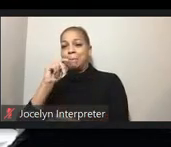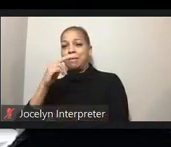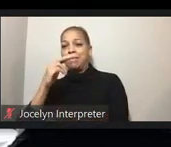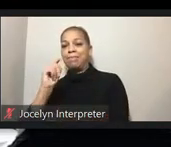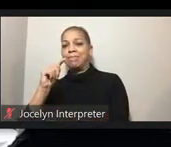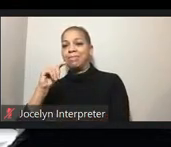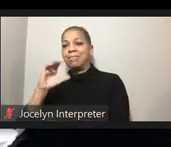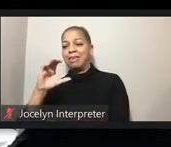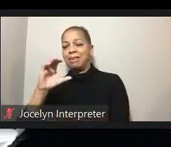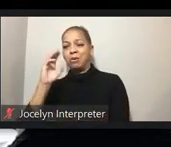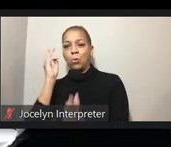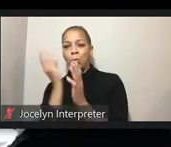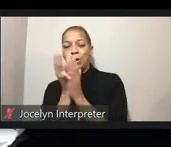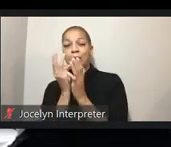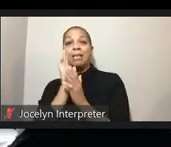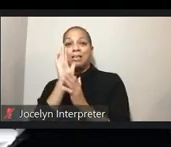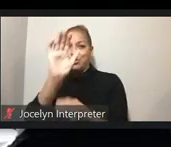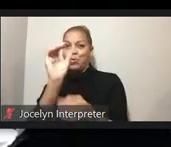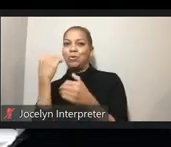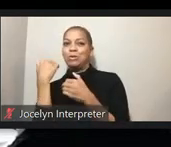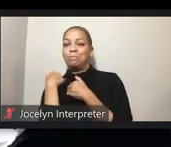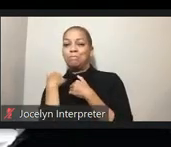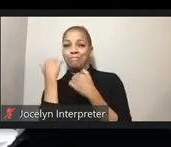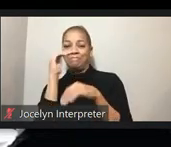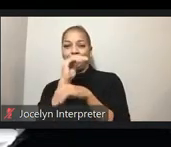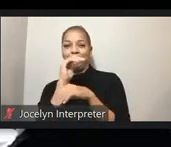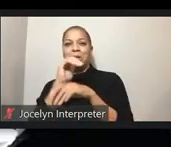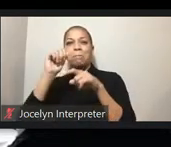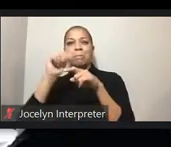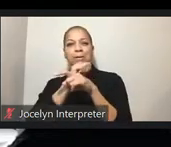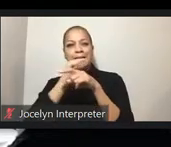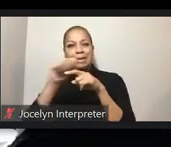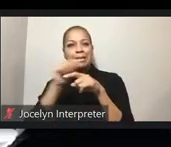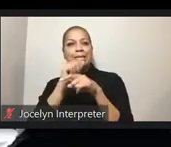evening, to practice the potentiality of that.